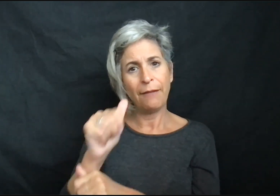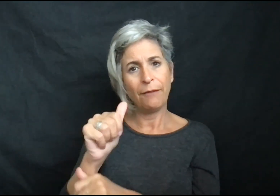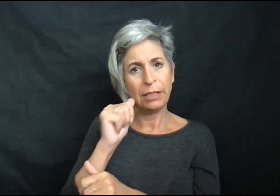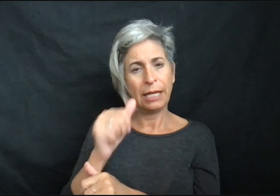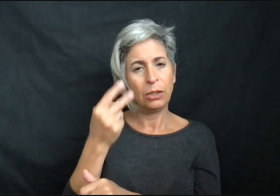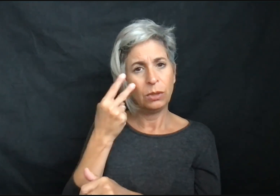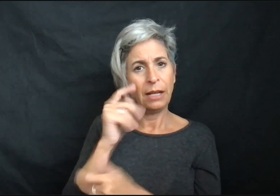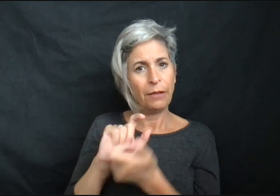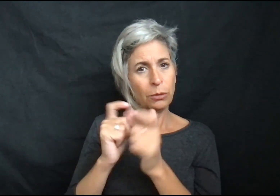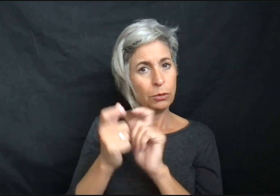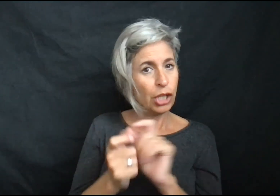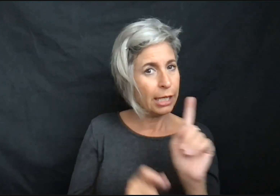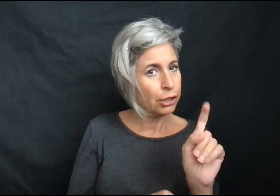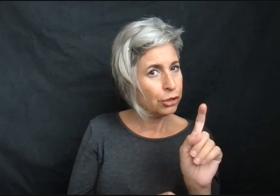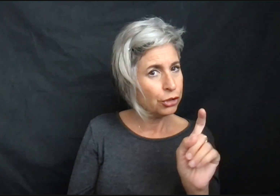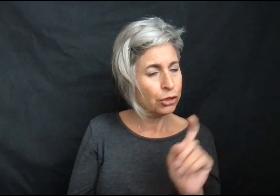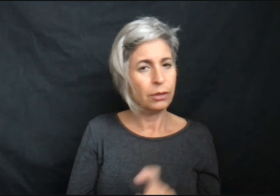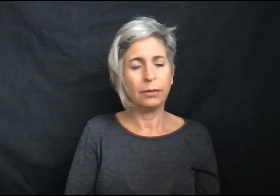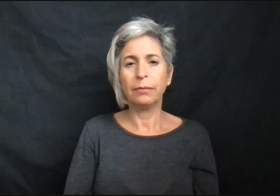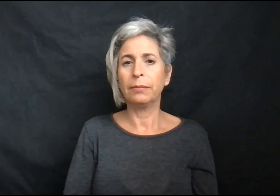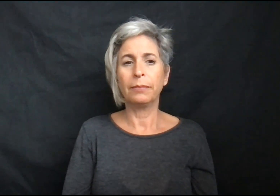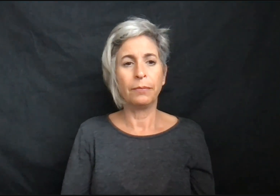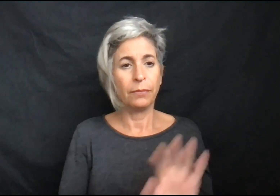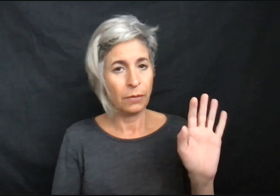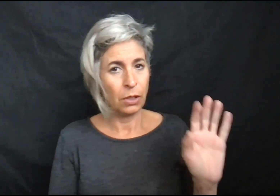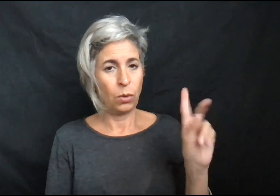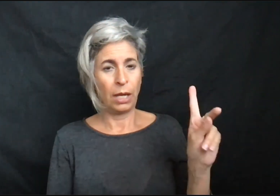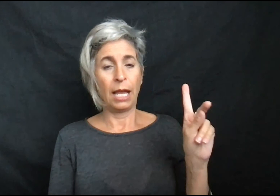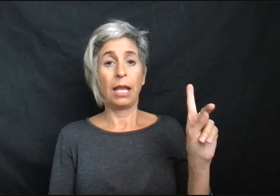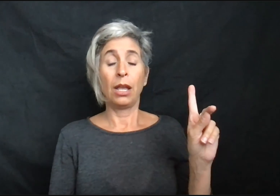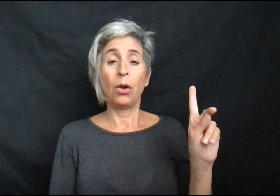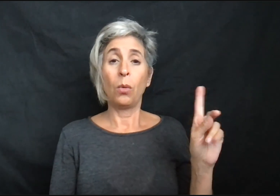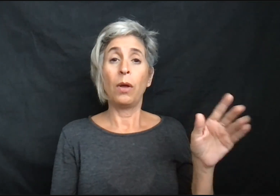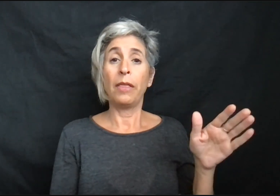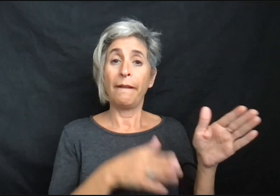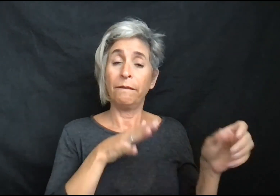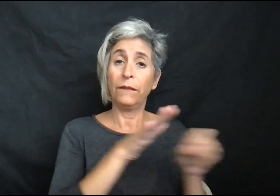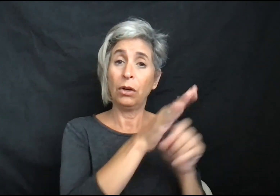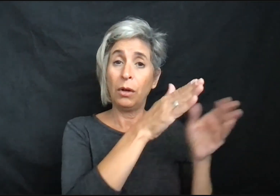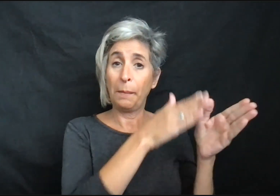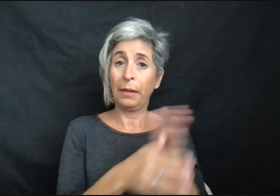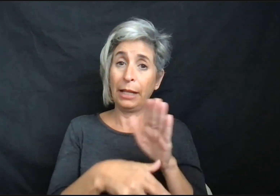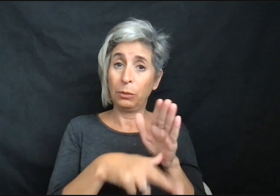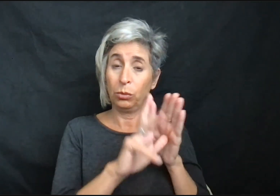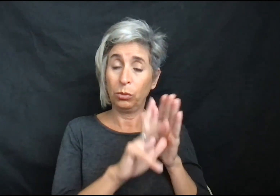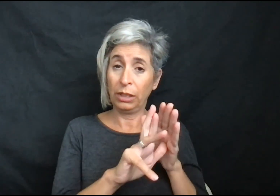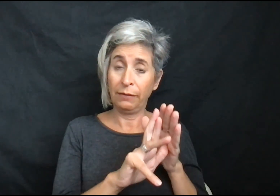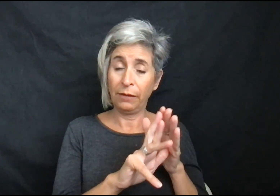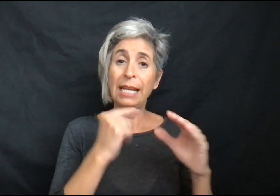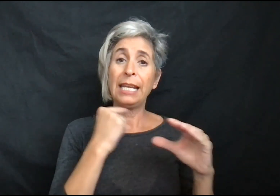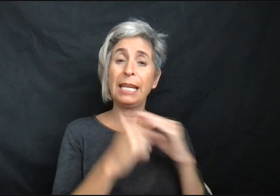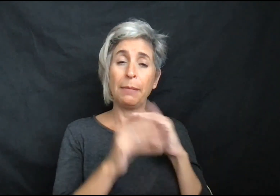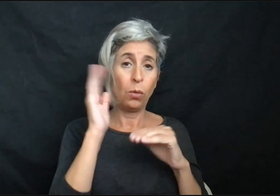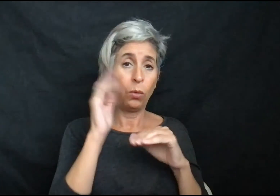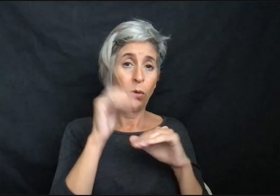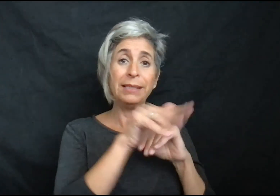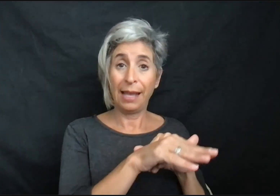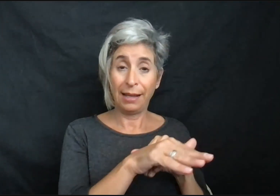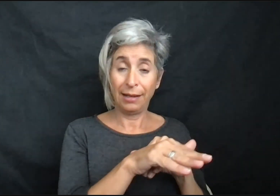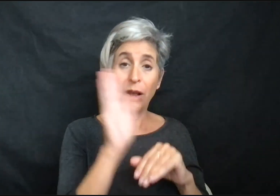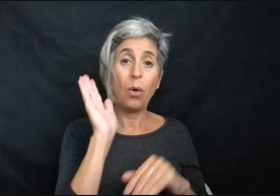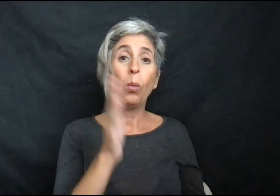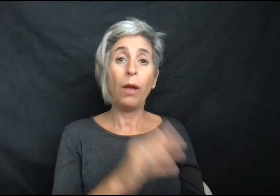needed? Okay, once the full plan review has completed, an email will be sent with